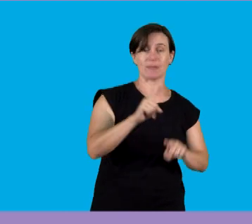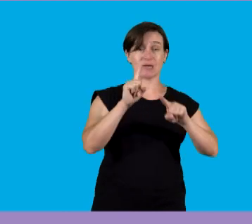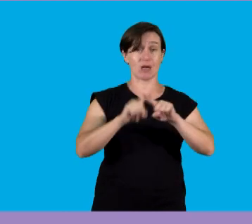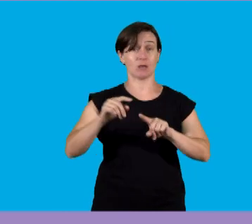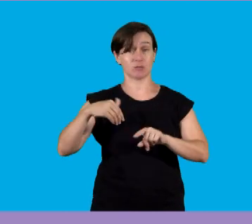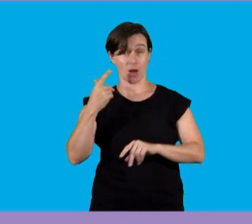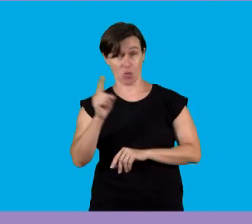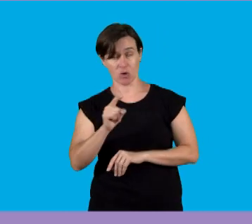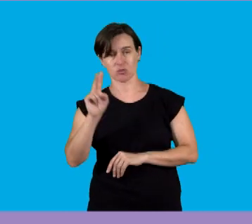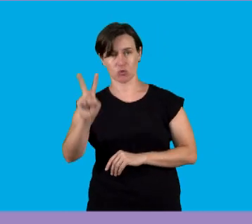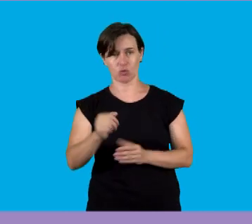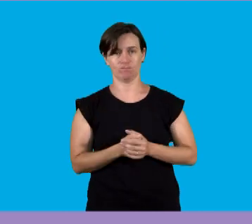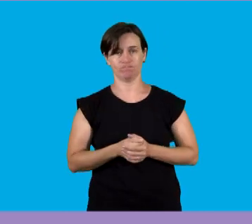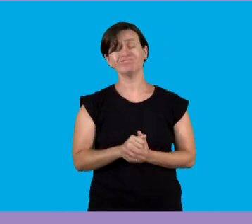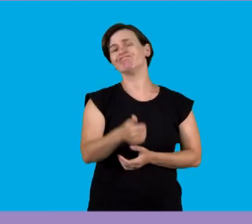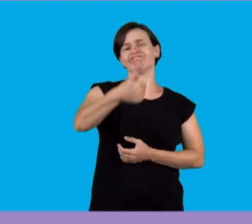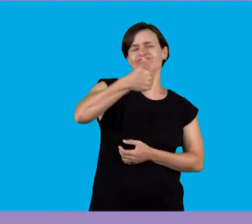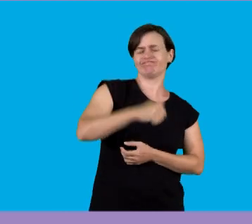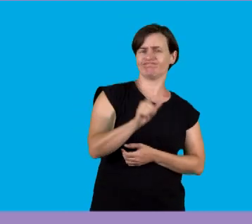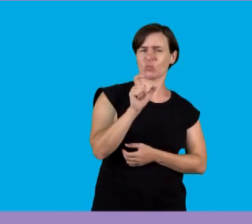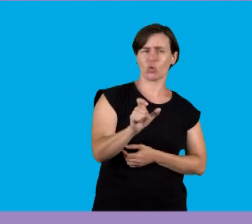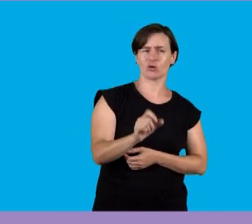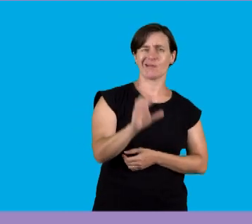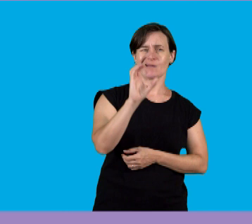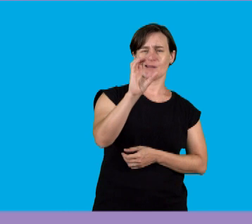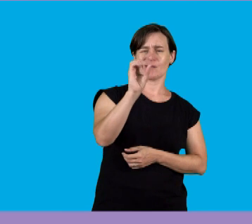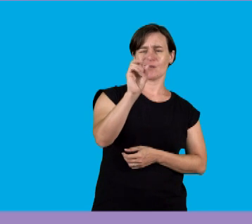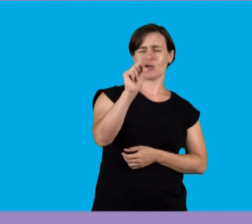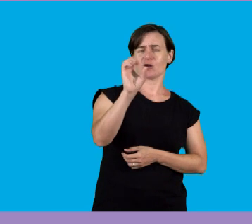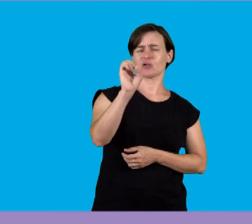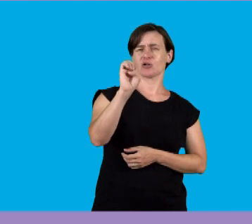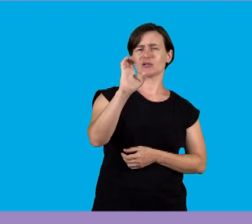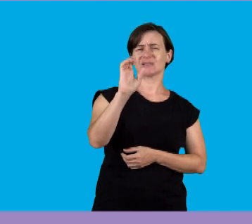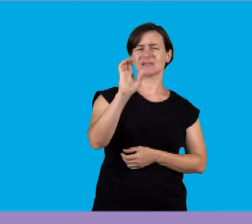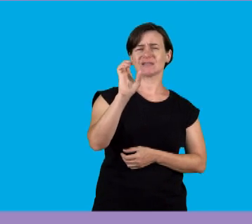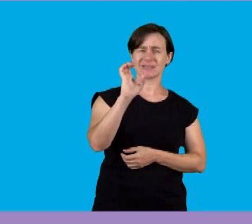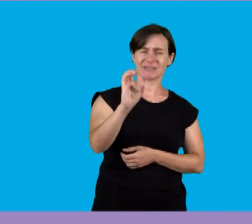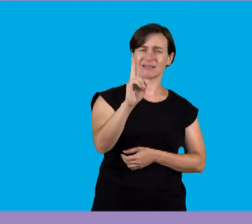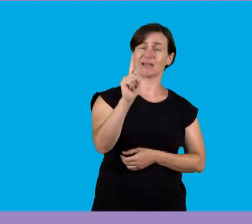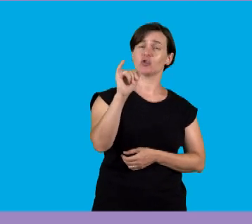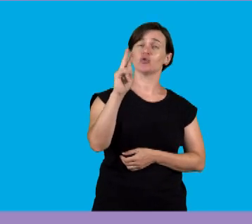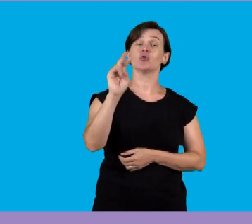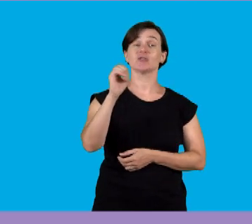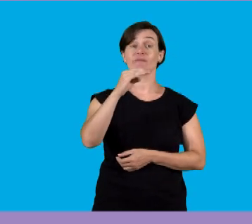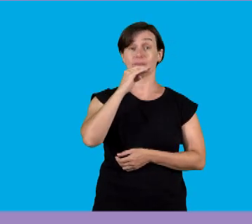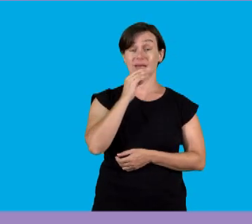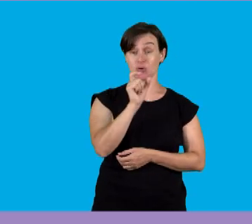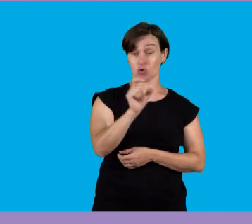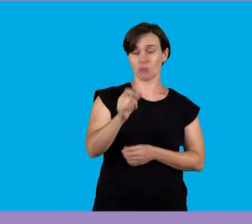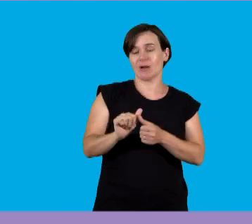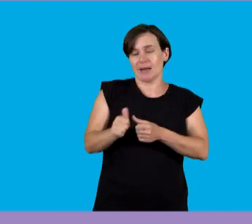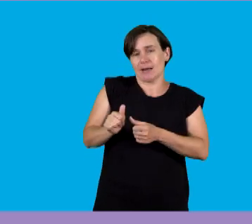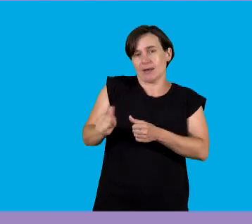number by 2. And then with consecutive terms, terms that follow each other numerically.